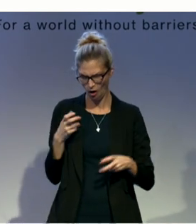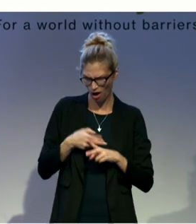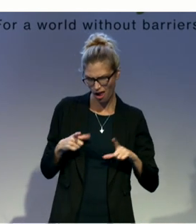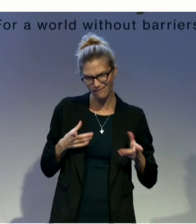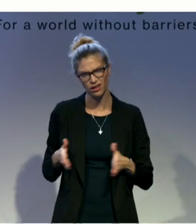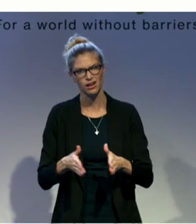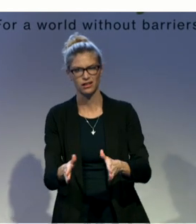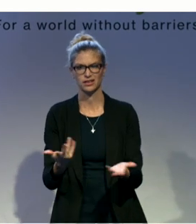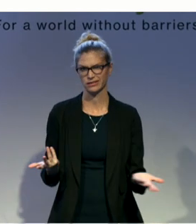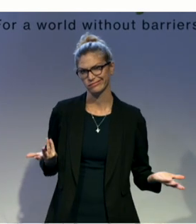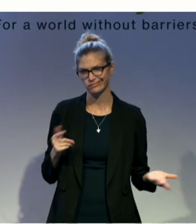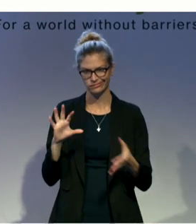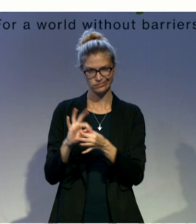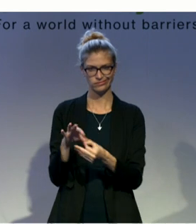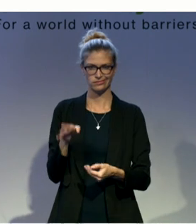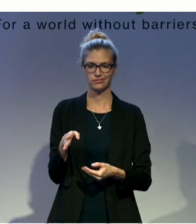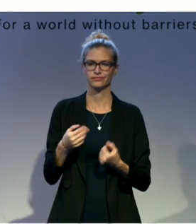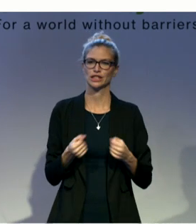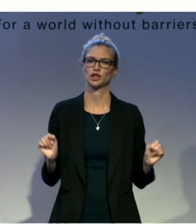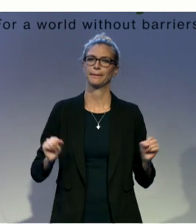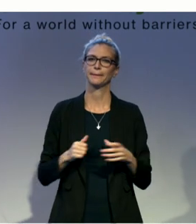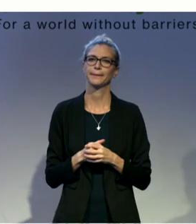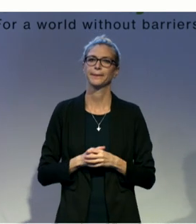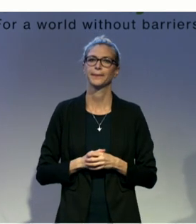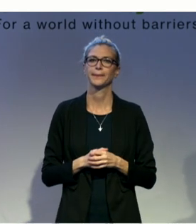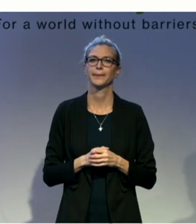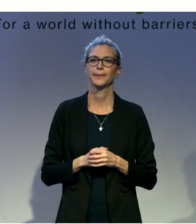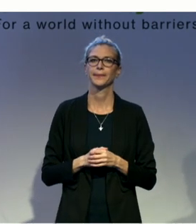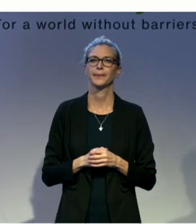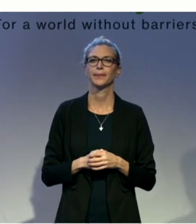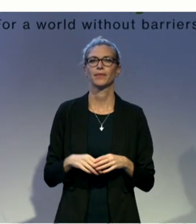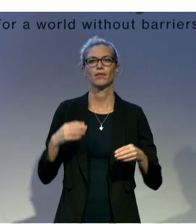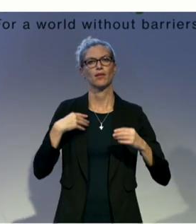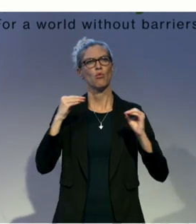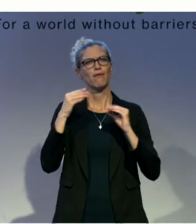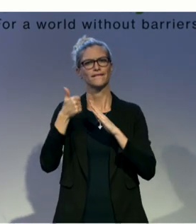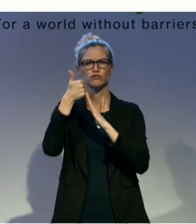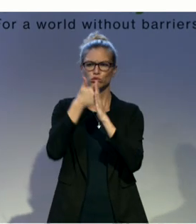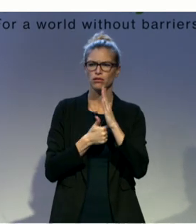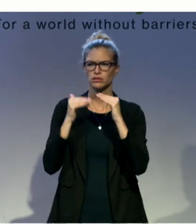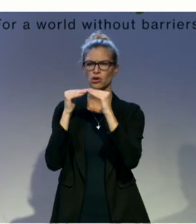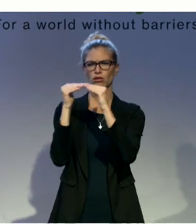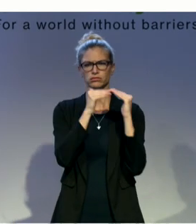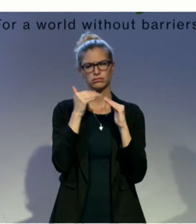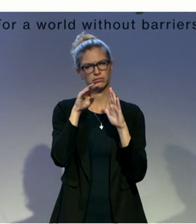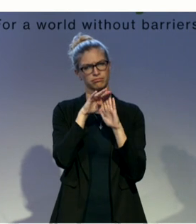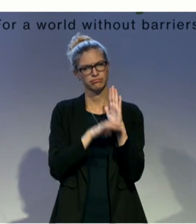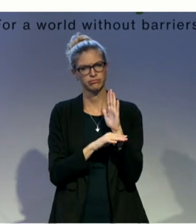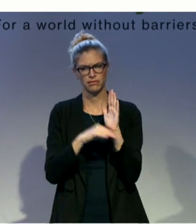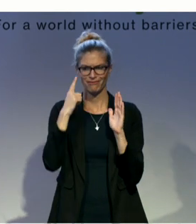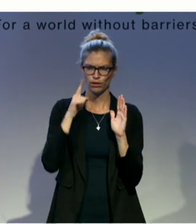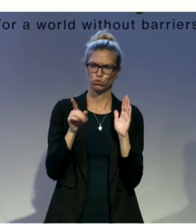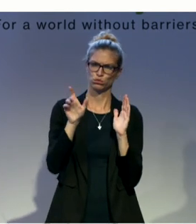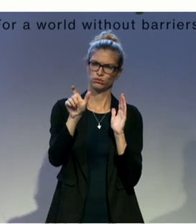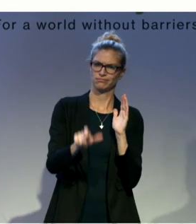are no posed standards to people how to live